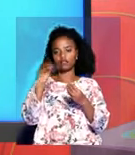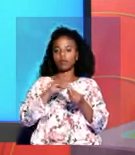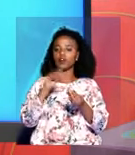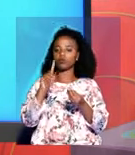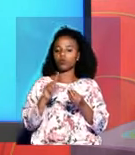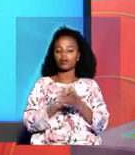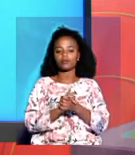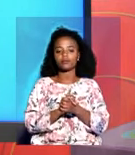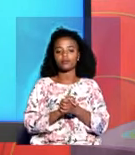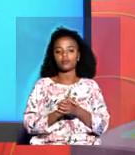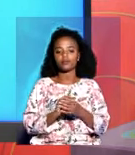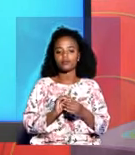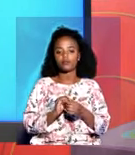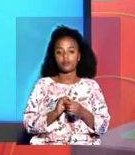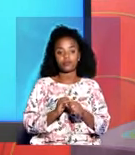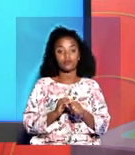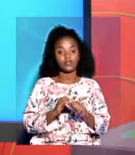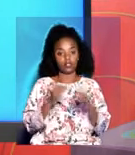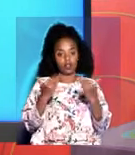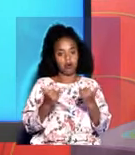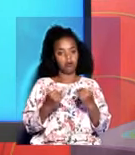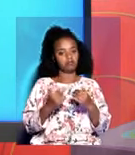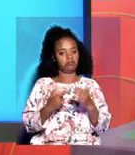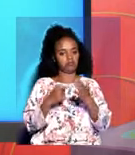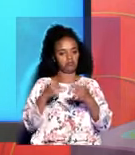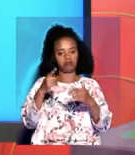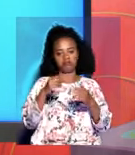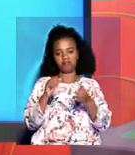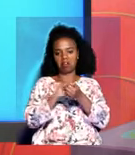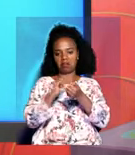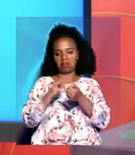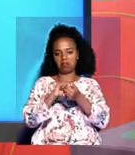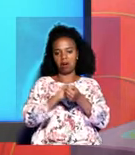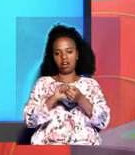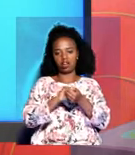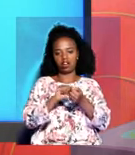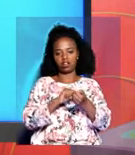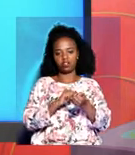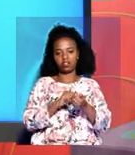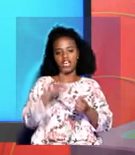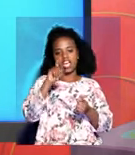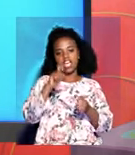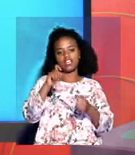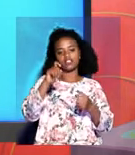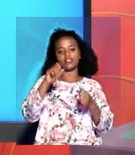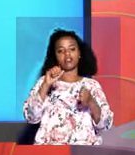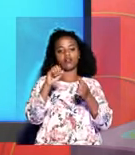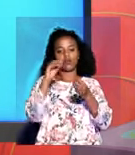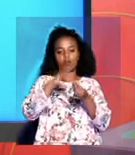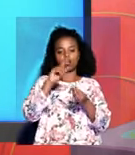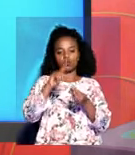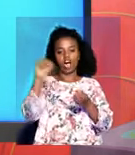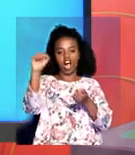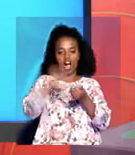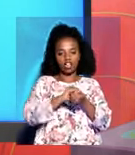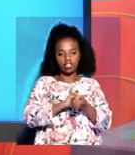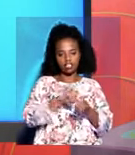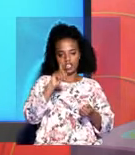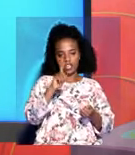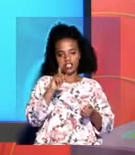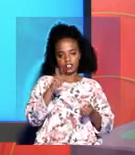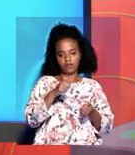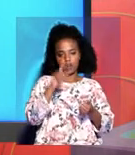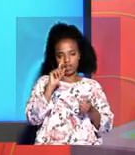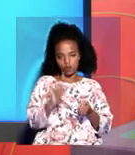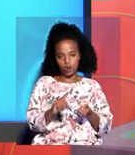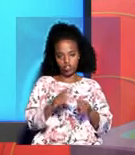1. Now let's simplify. When you simplify this x plus 1 cancels. X squared is remaining,